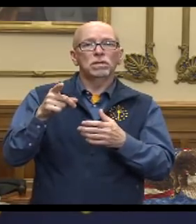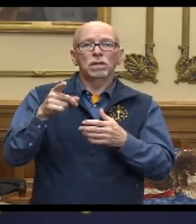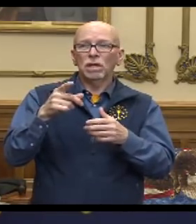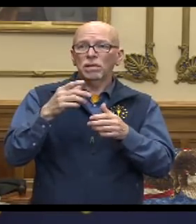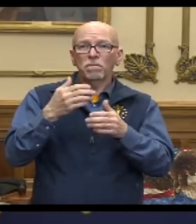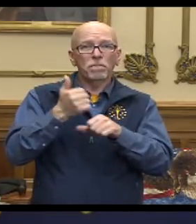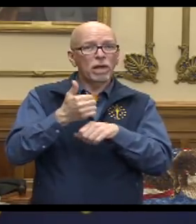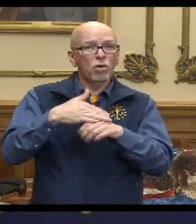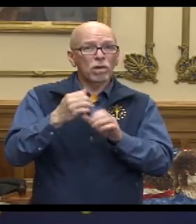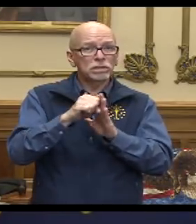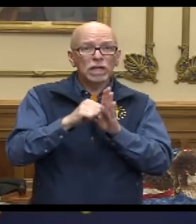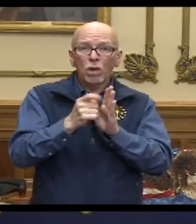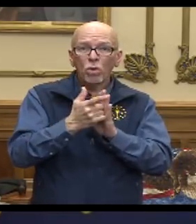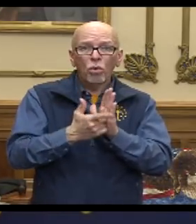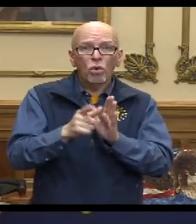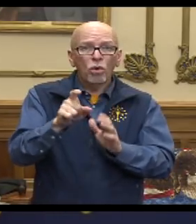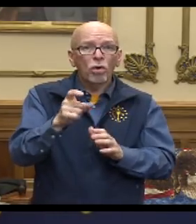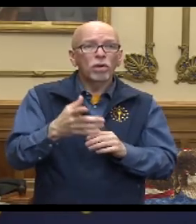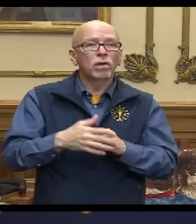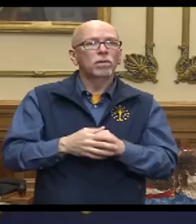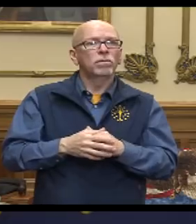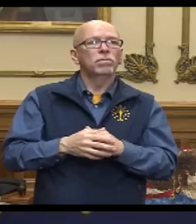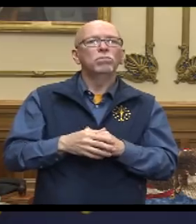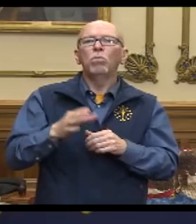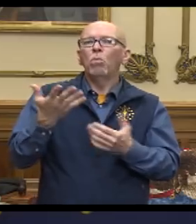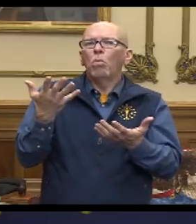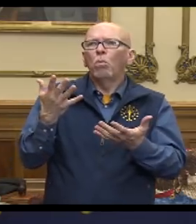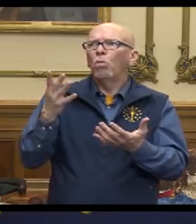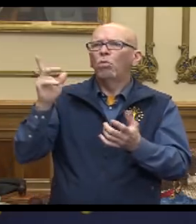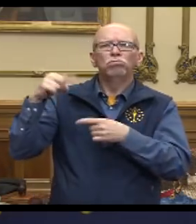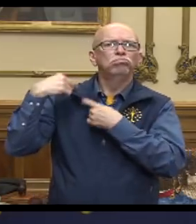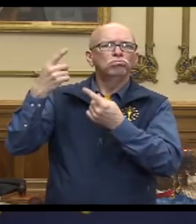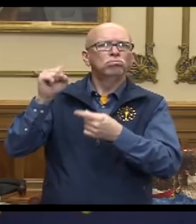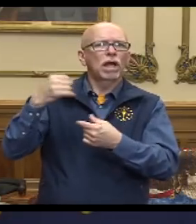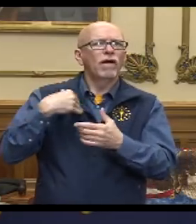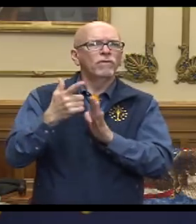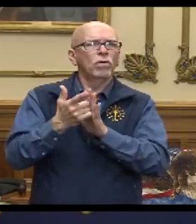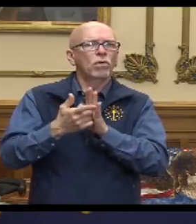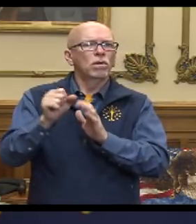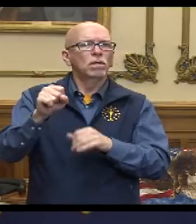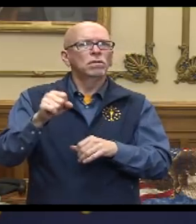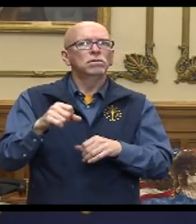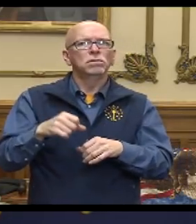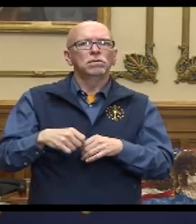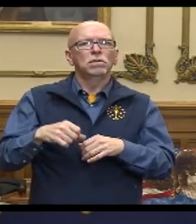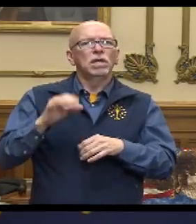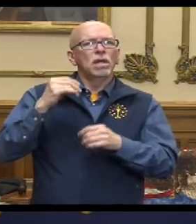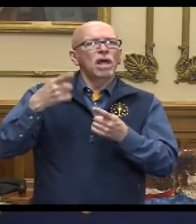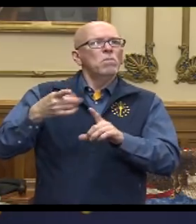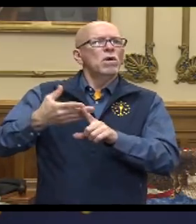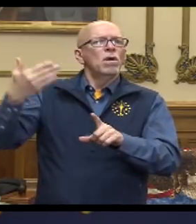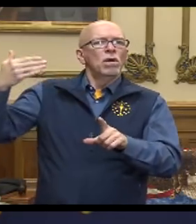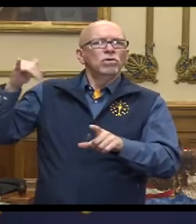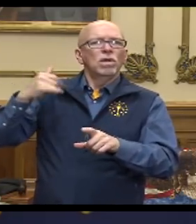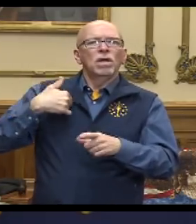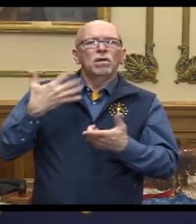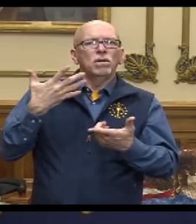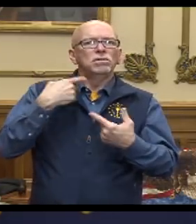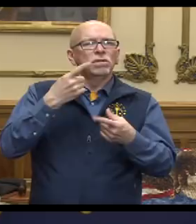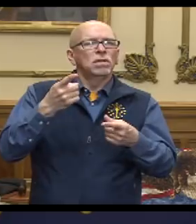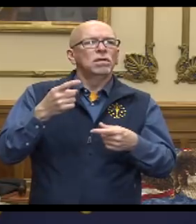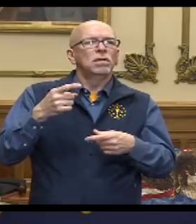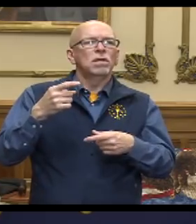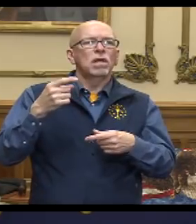statutorily? Or? Well, they long have, and this has been the case previous as well. I have said that